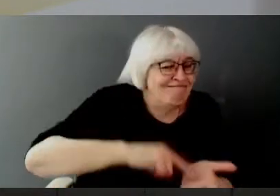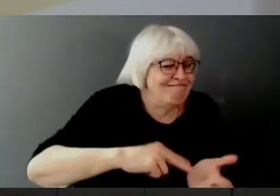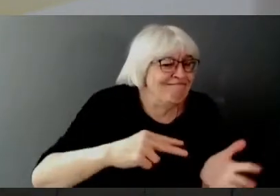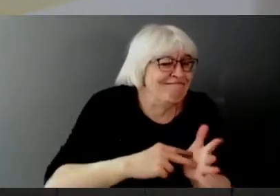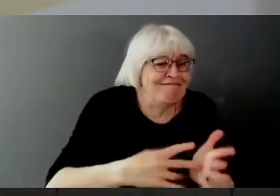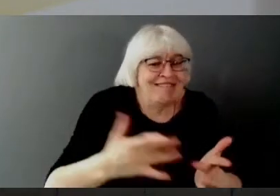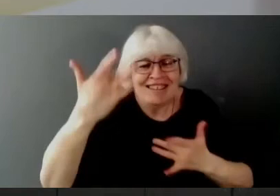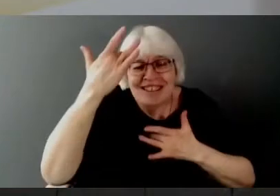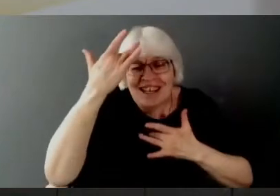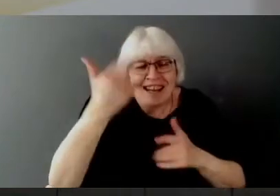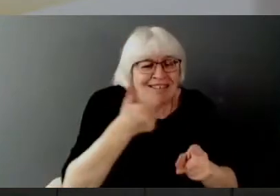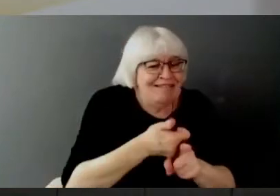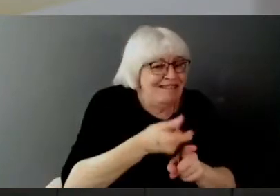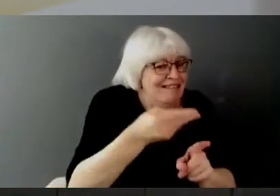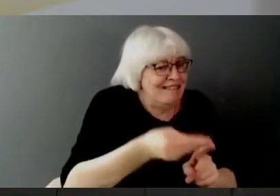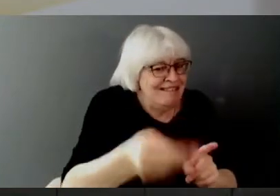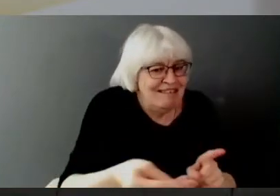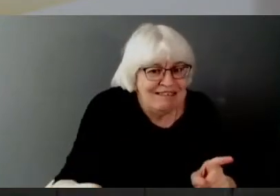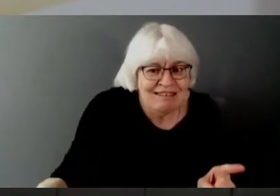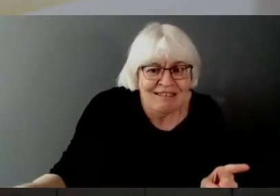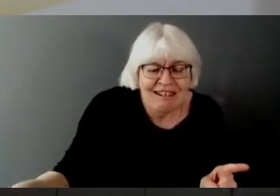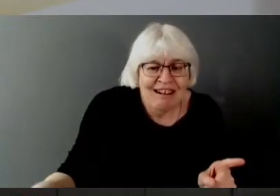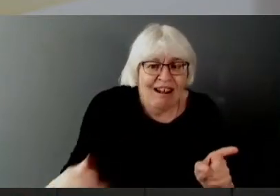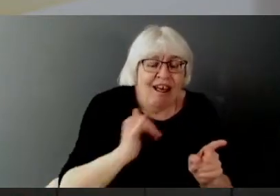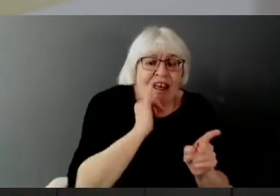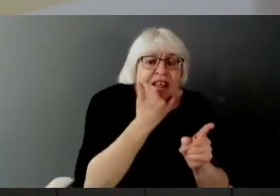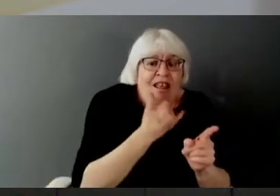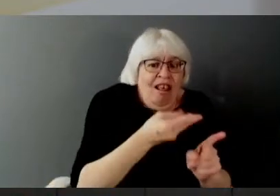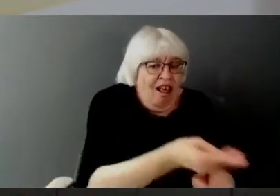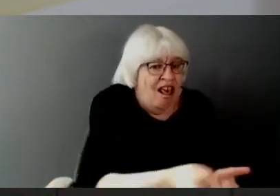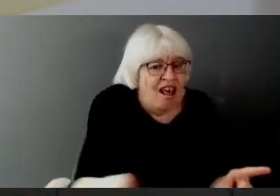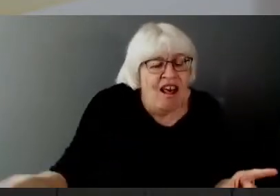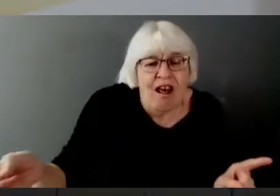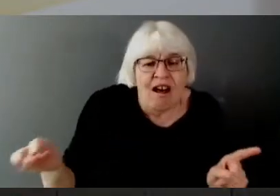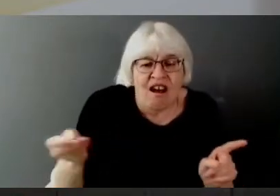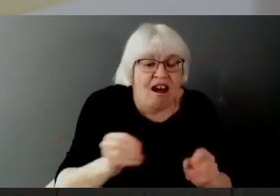can be quick and have